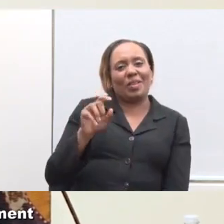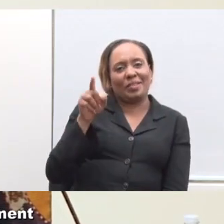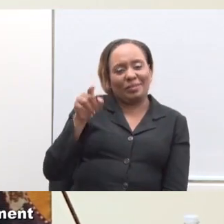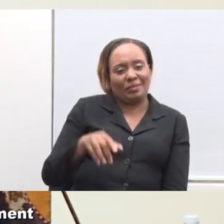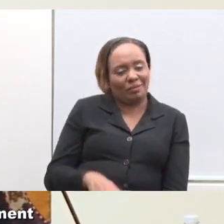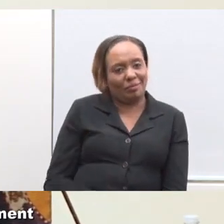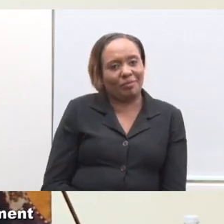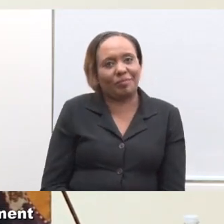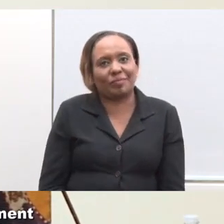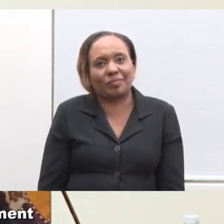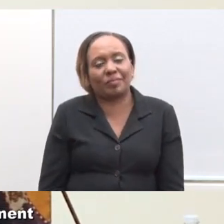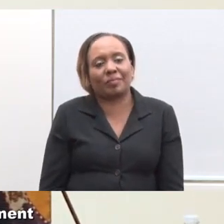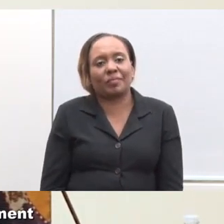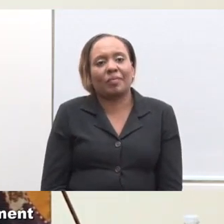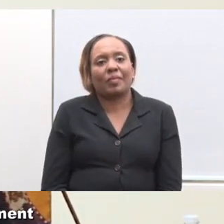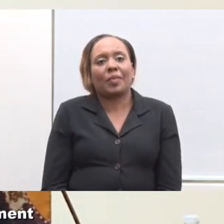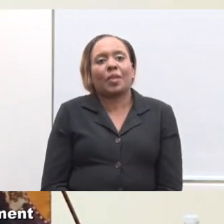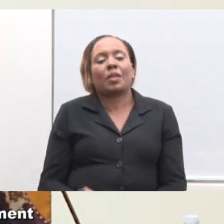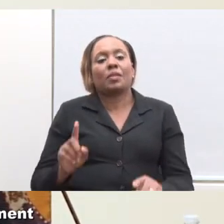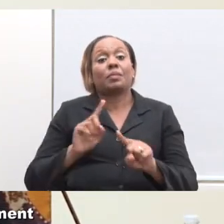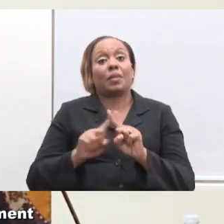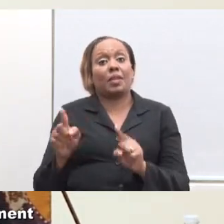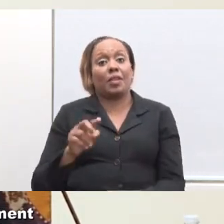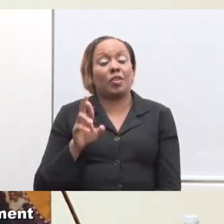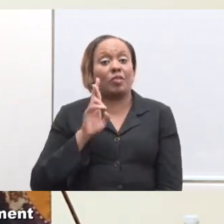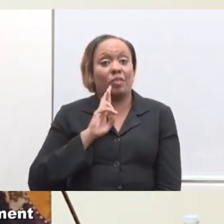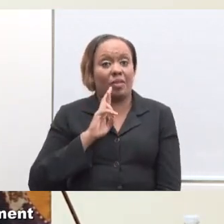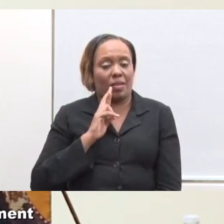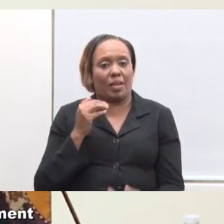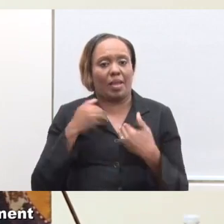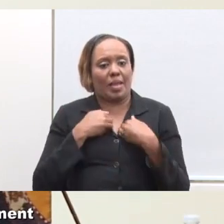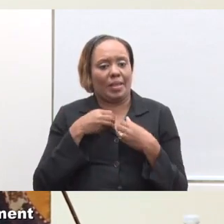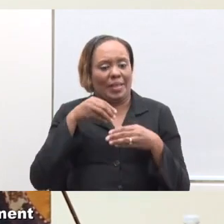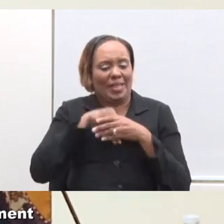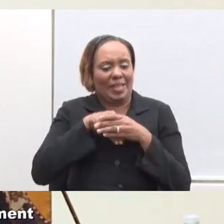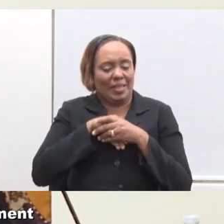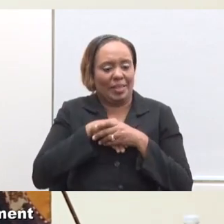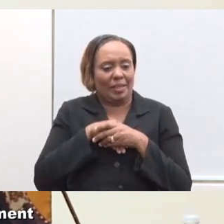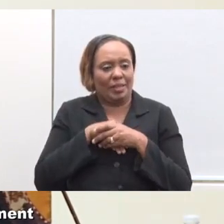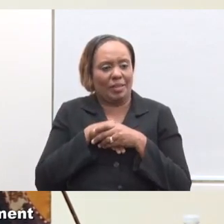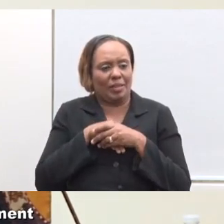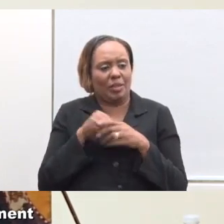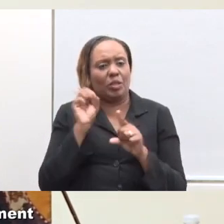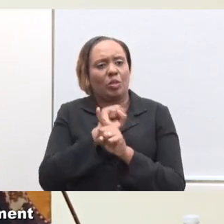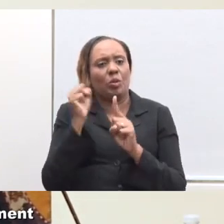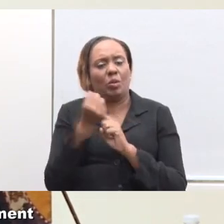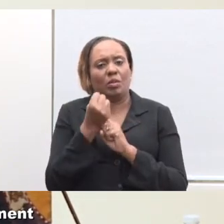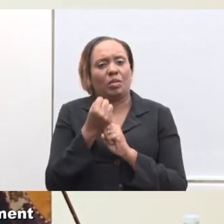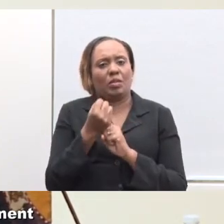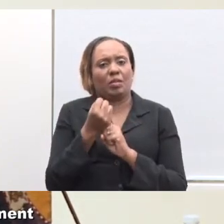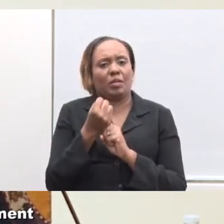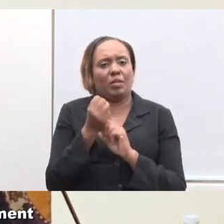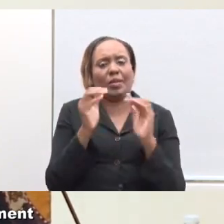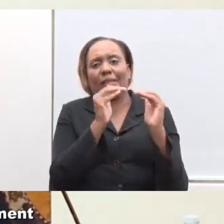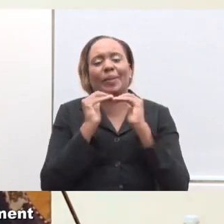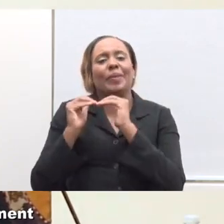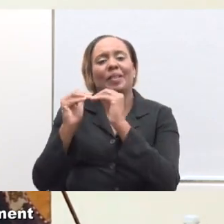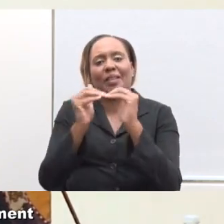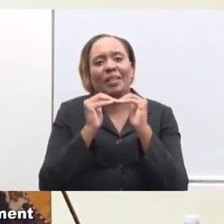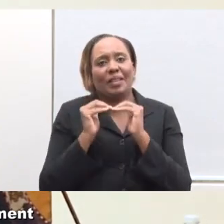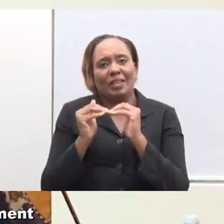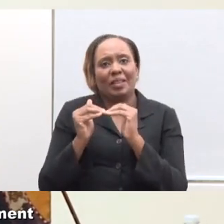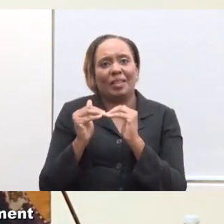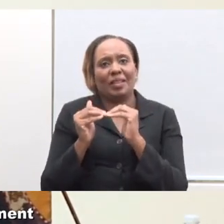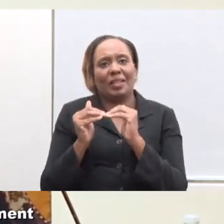learned and had ingrained in her a sense of social justice, a sense of kadir